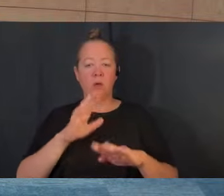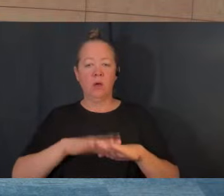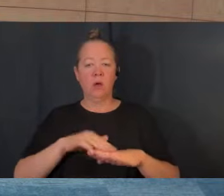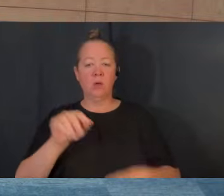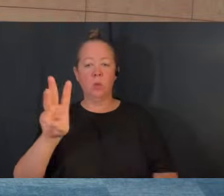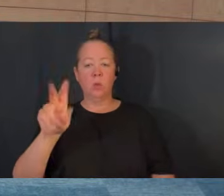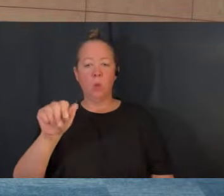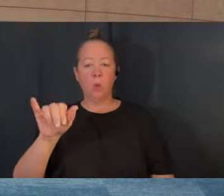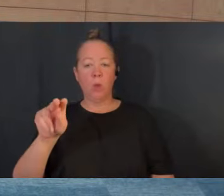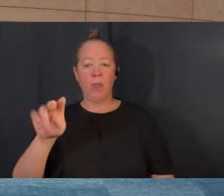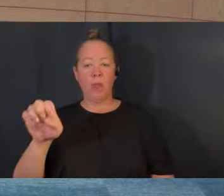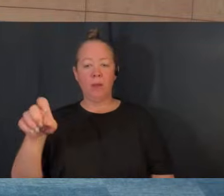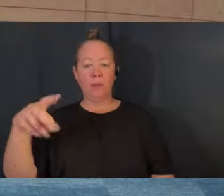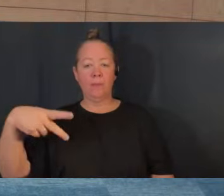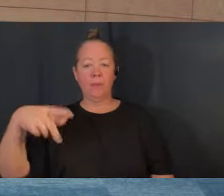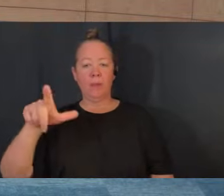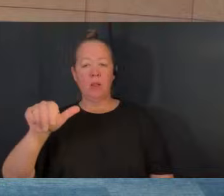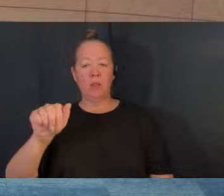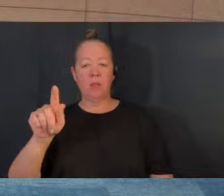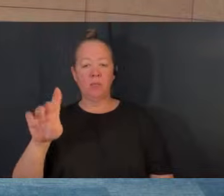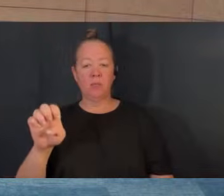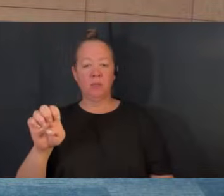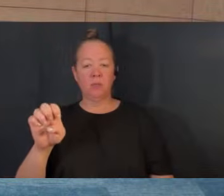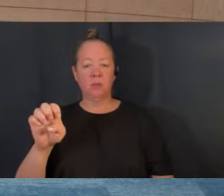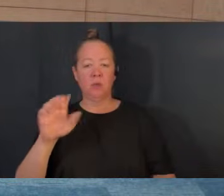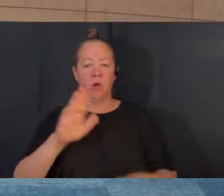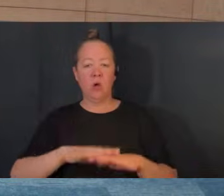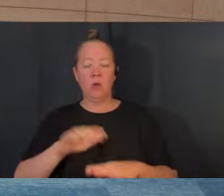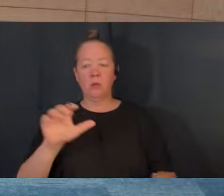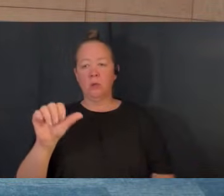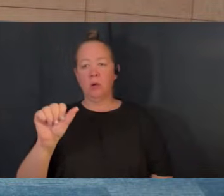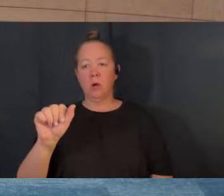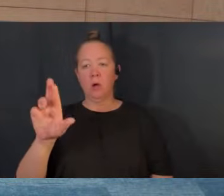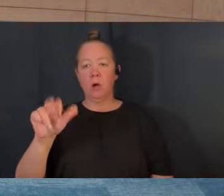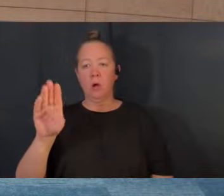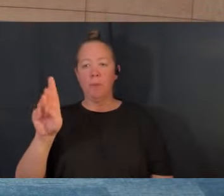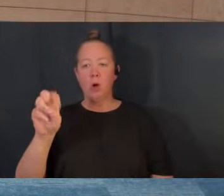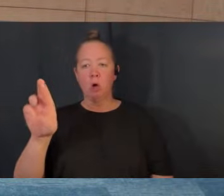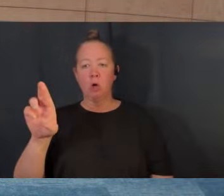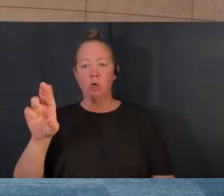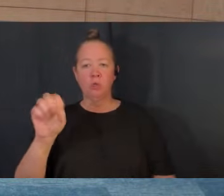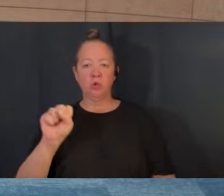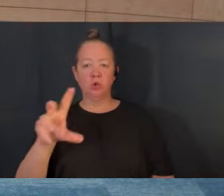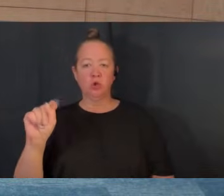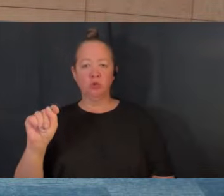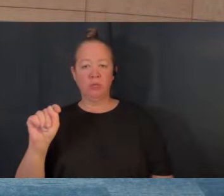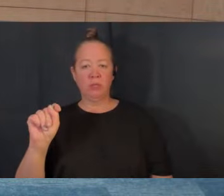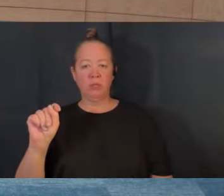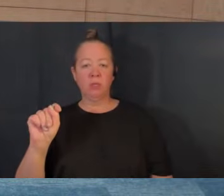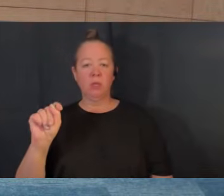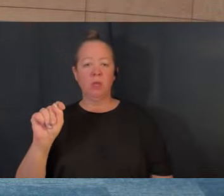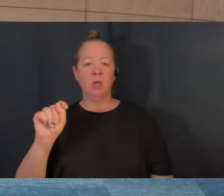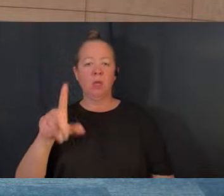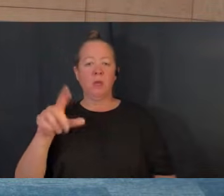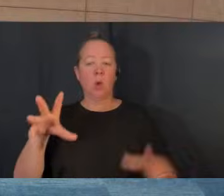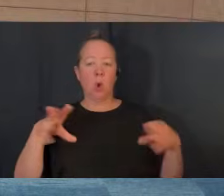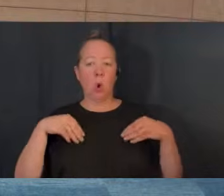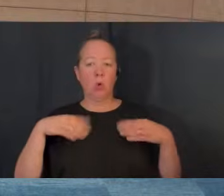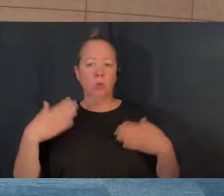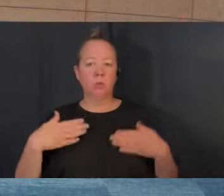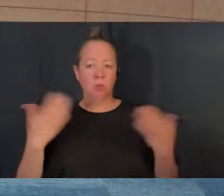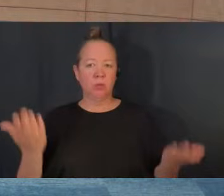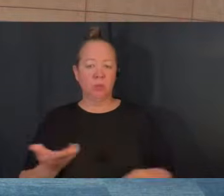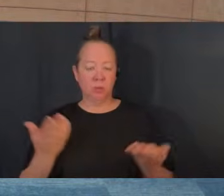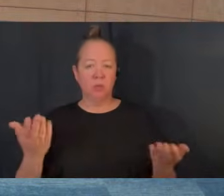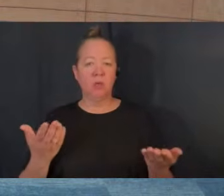us. Again, that motion, when it's made, will direct them to prepare a deed, obviously to